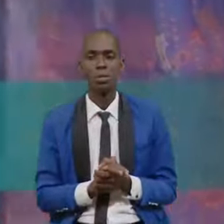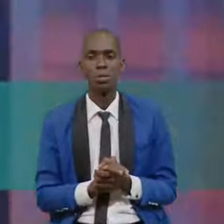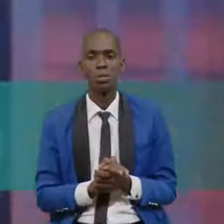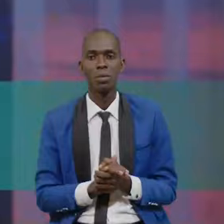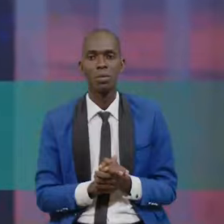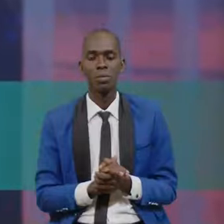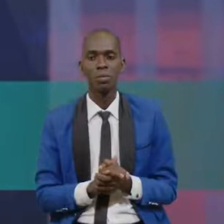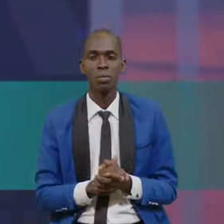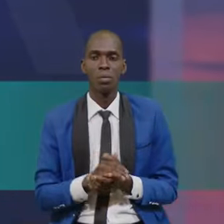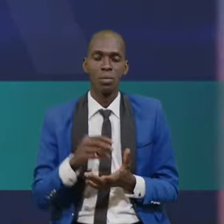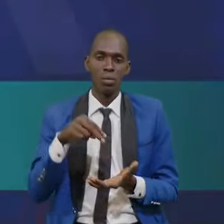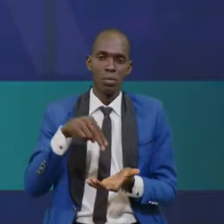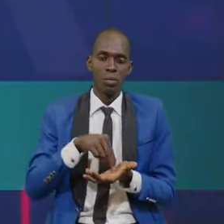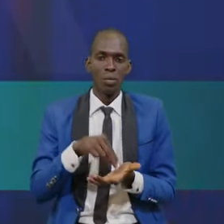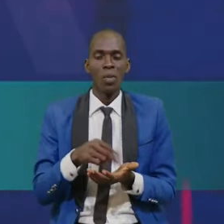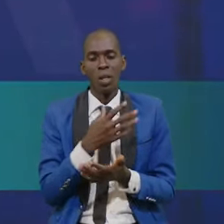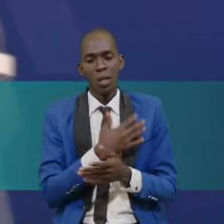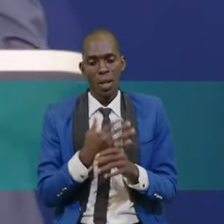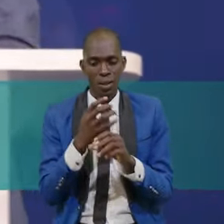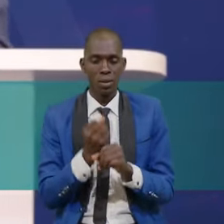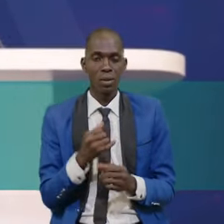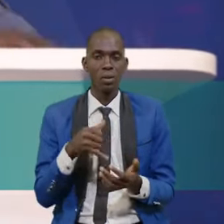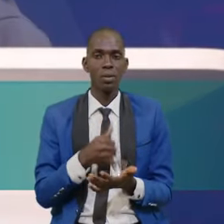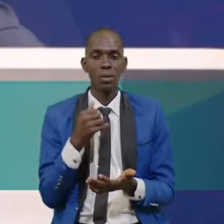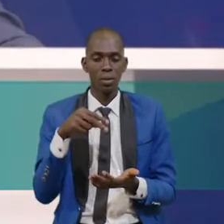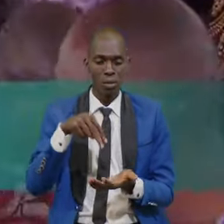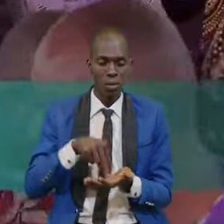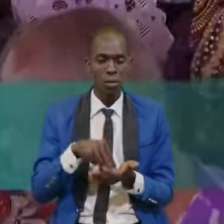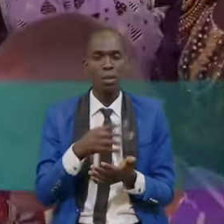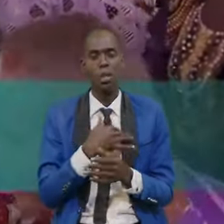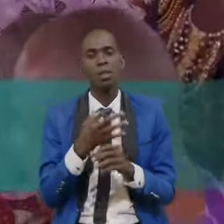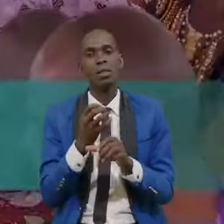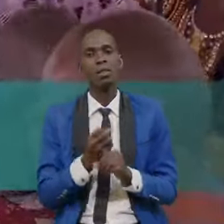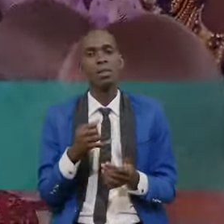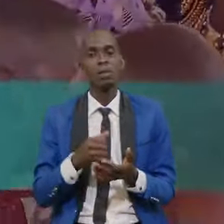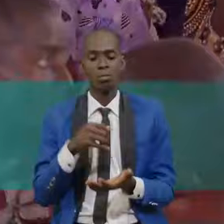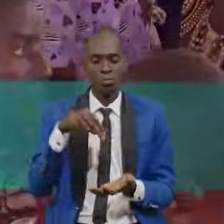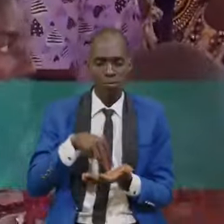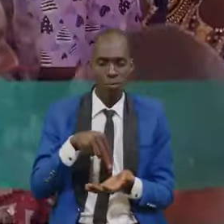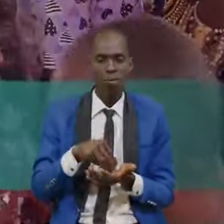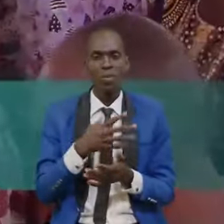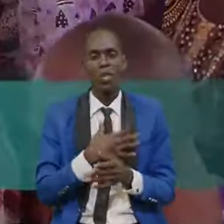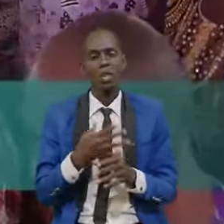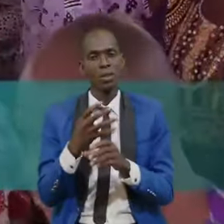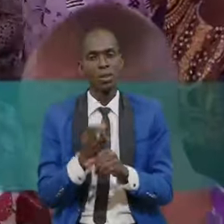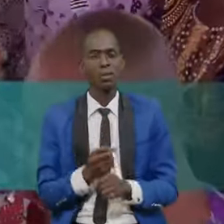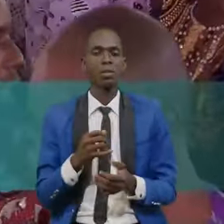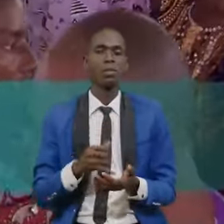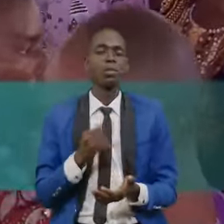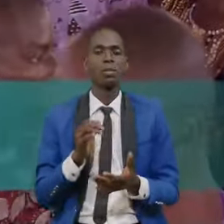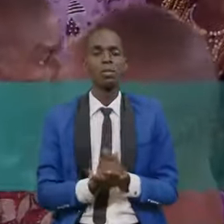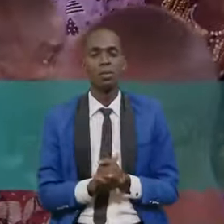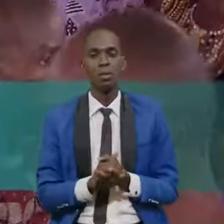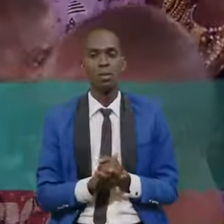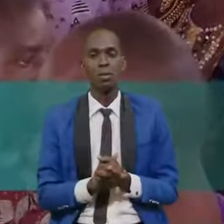Rise up and claim it. Rise up and claim it. Rise up and claim it. You will